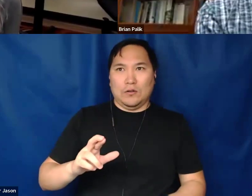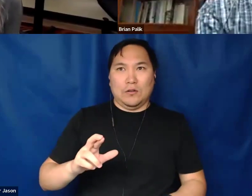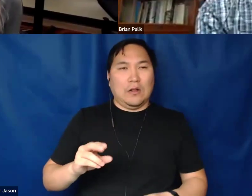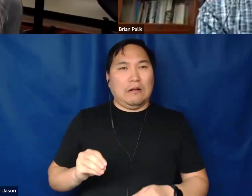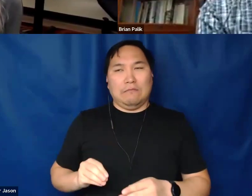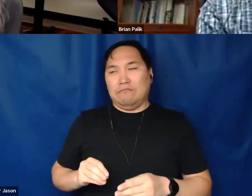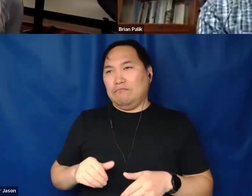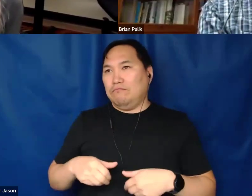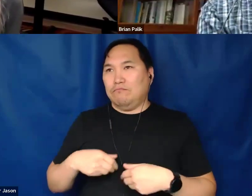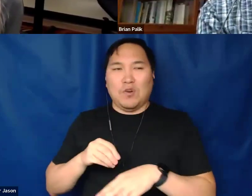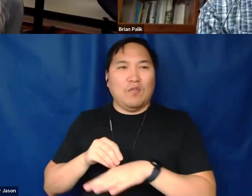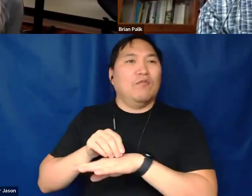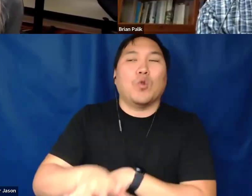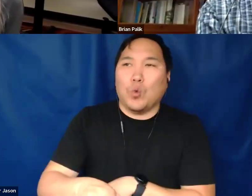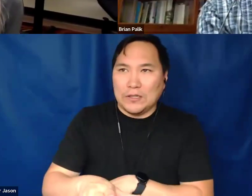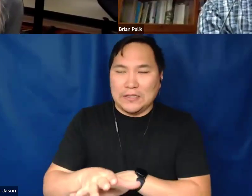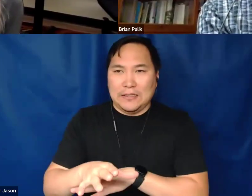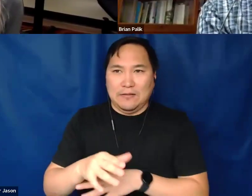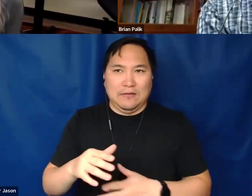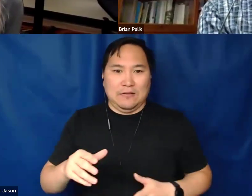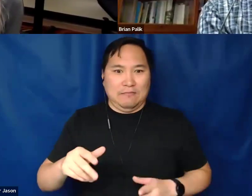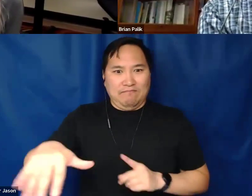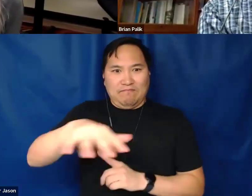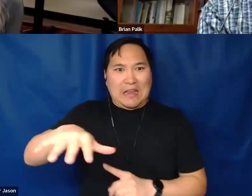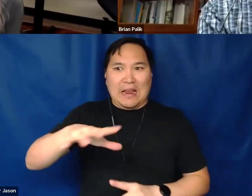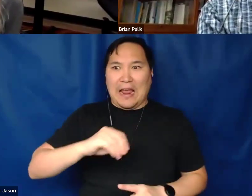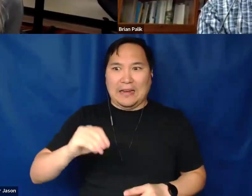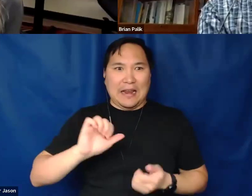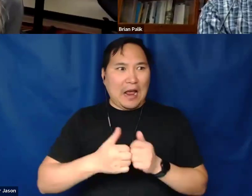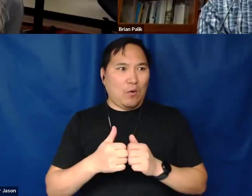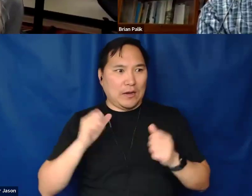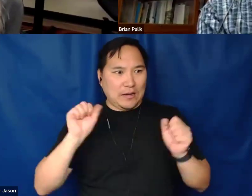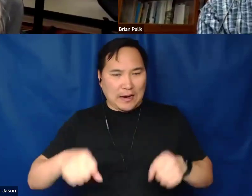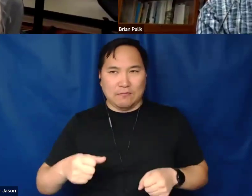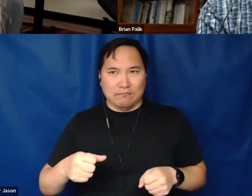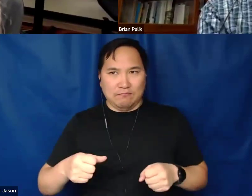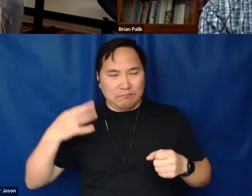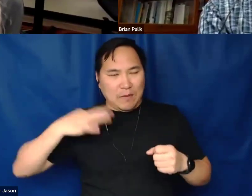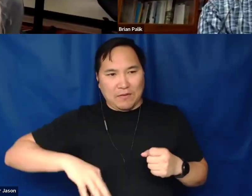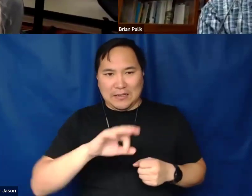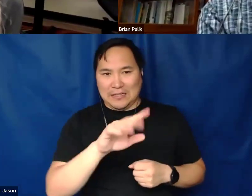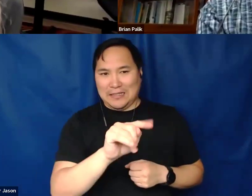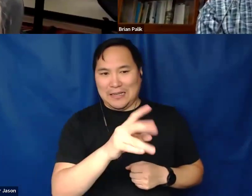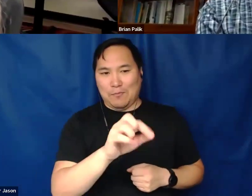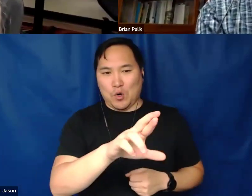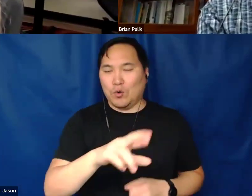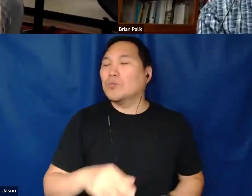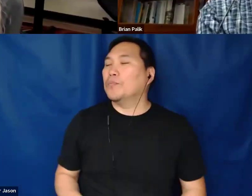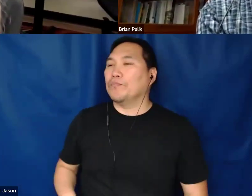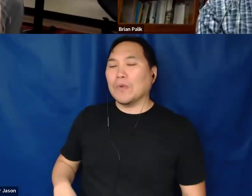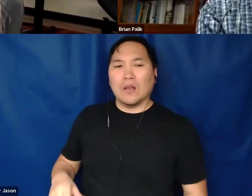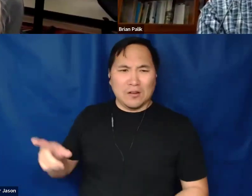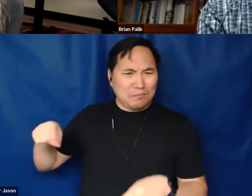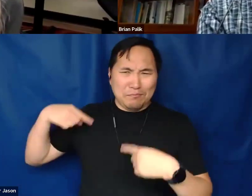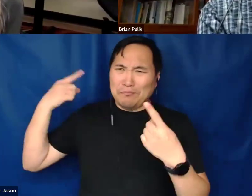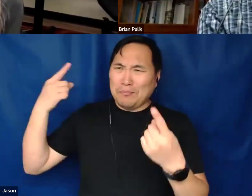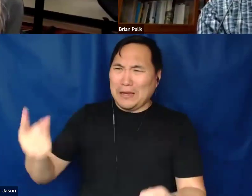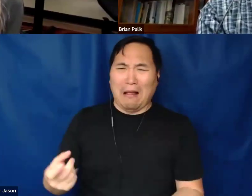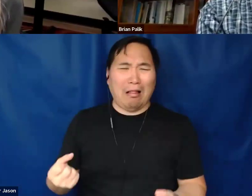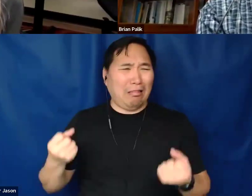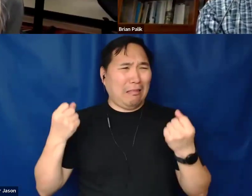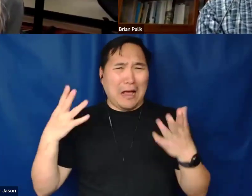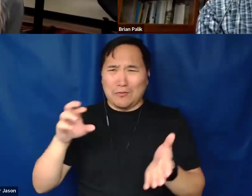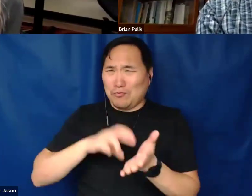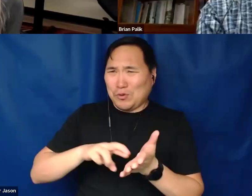timber. Well, there's tons of research over the last many decades on landscape connectivity